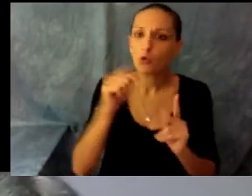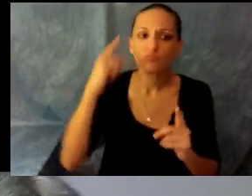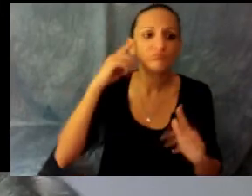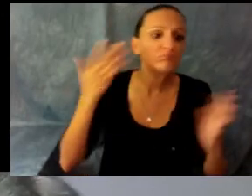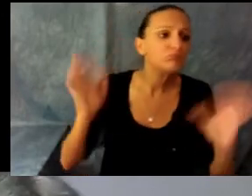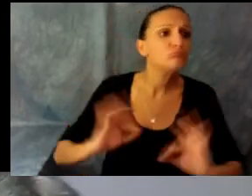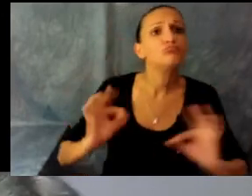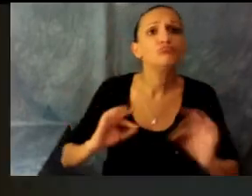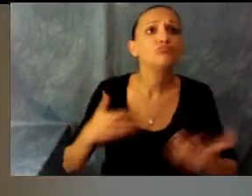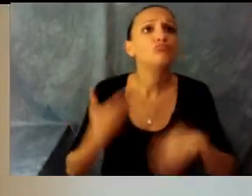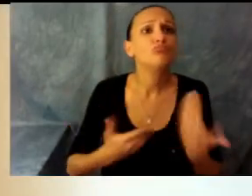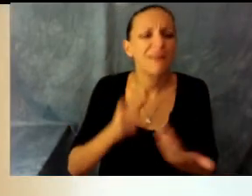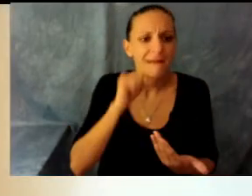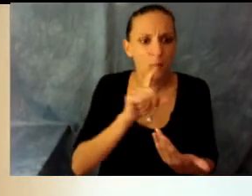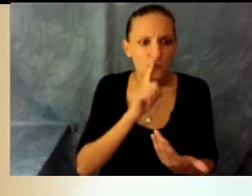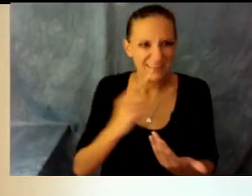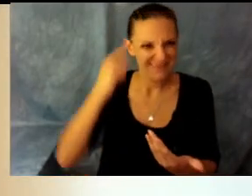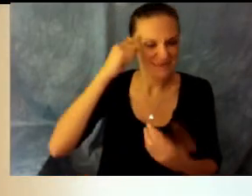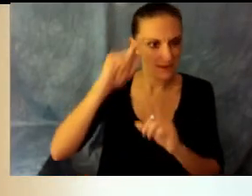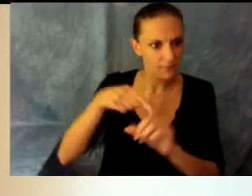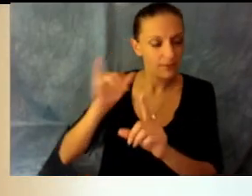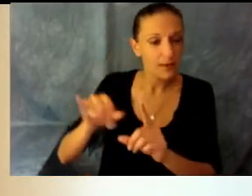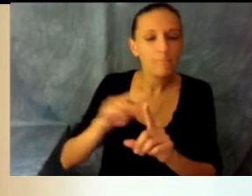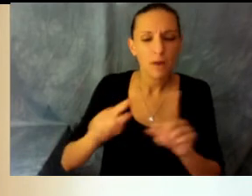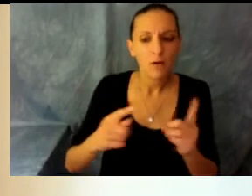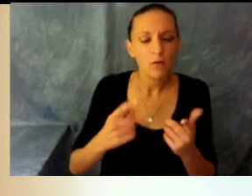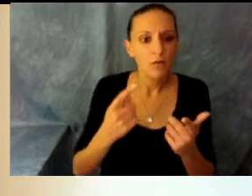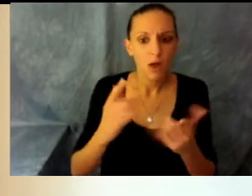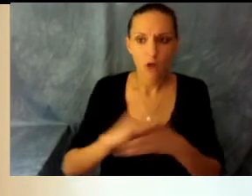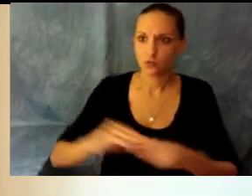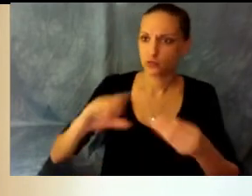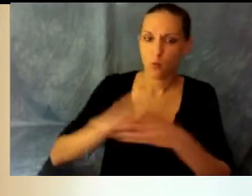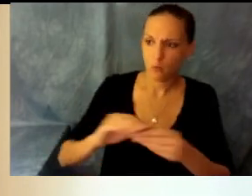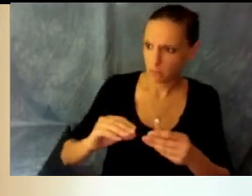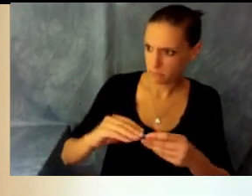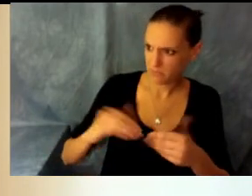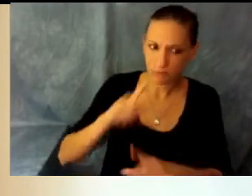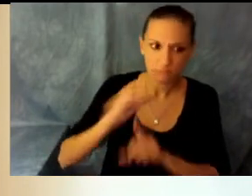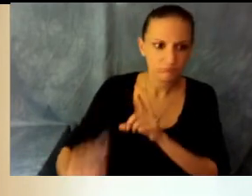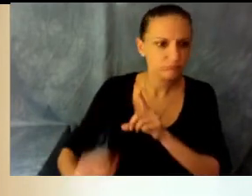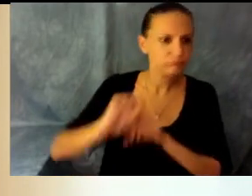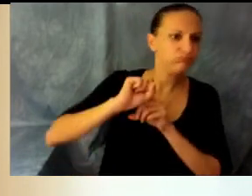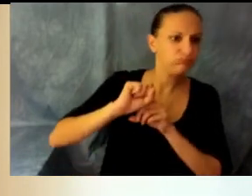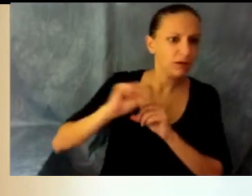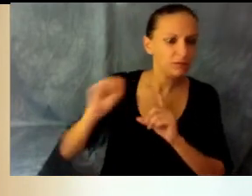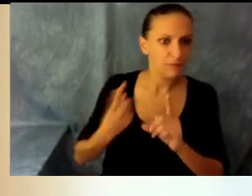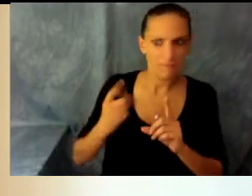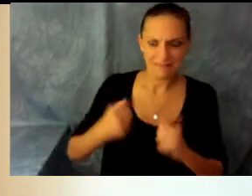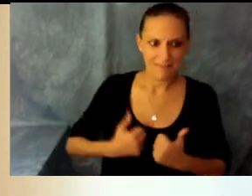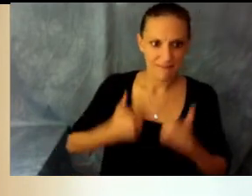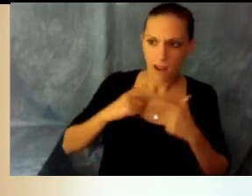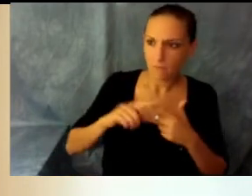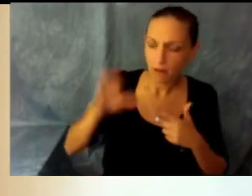maybe aren't thinking about that, but a story can be so impactful in somebody's life. The hearing and receiving of the story can be